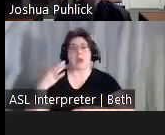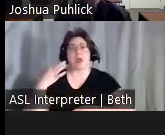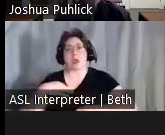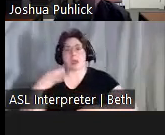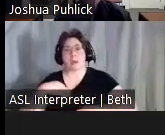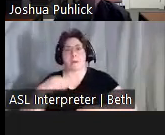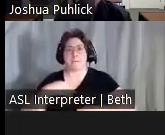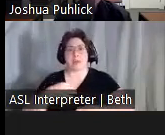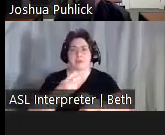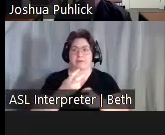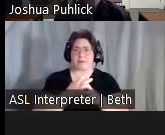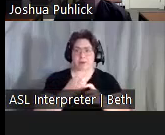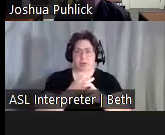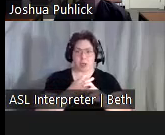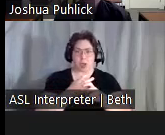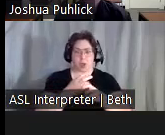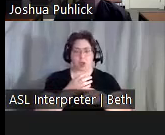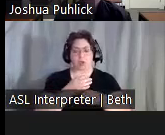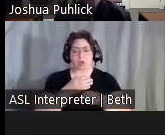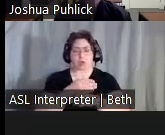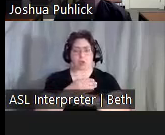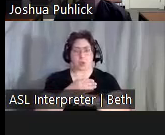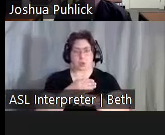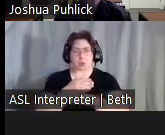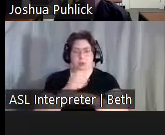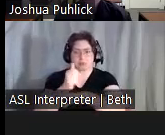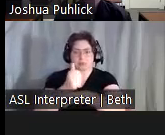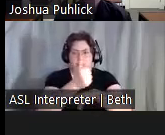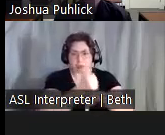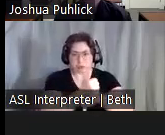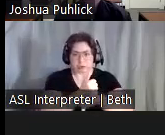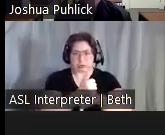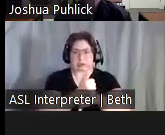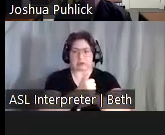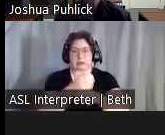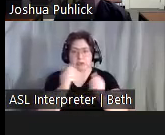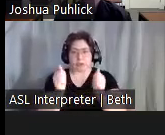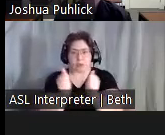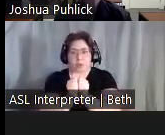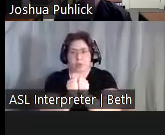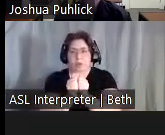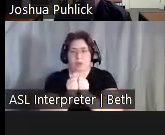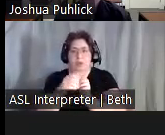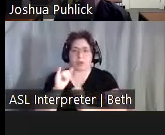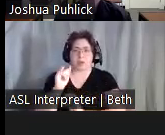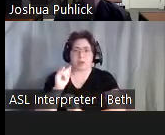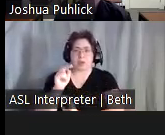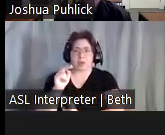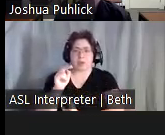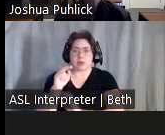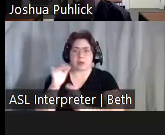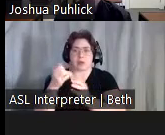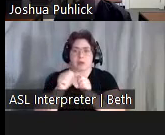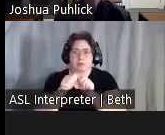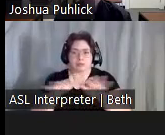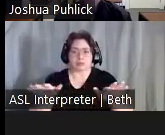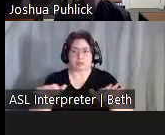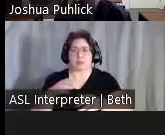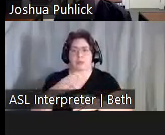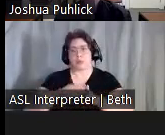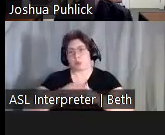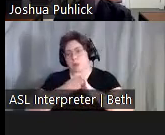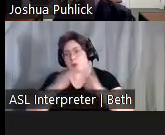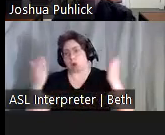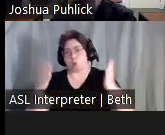hardwood stands interspersed with open pine lands to maximize a habitat mosaic and biodiversity?